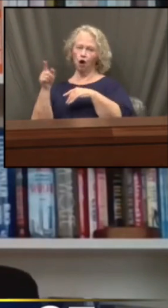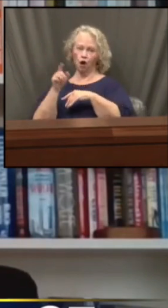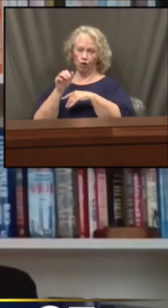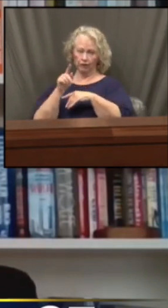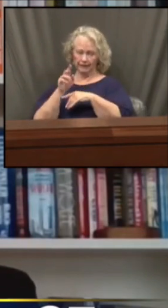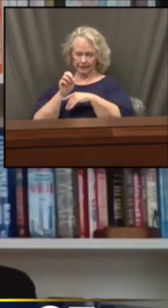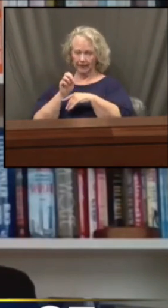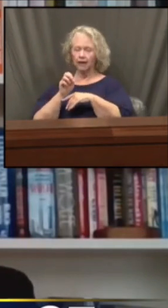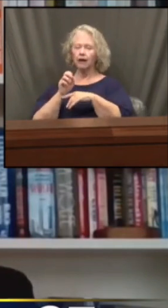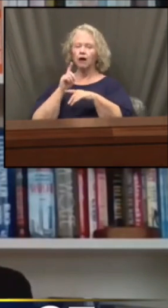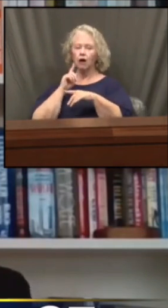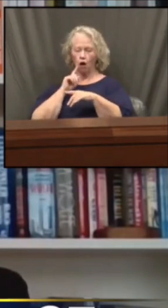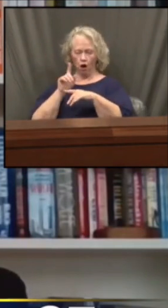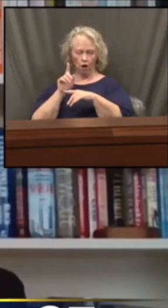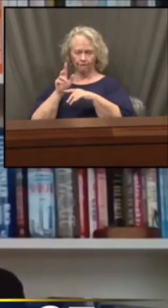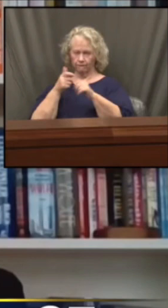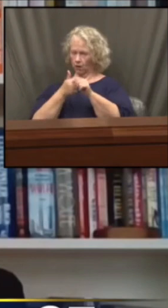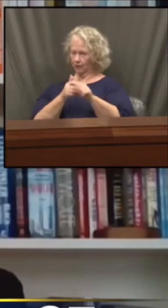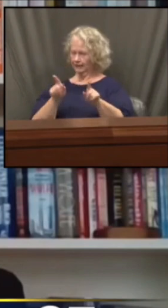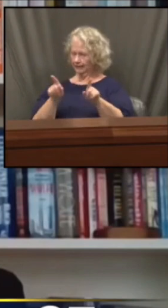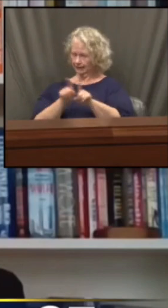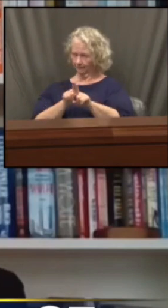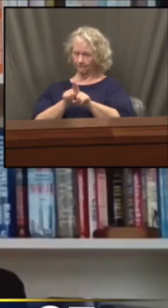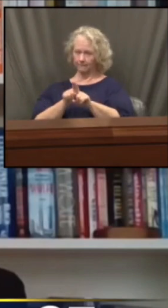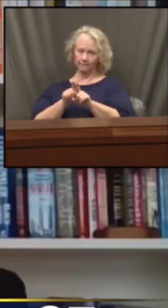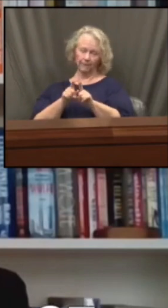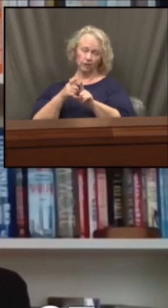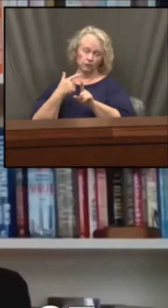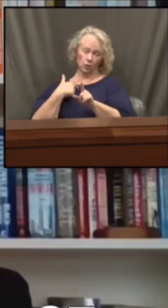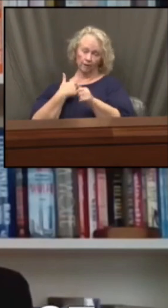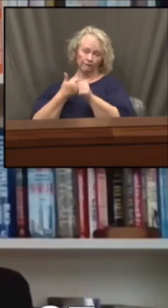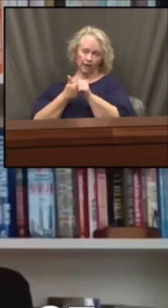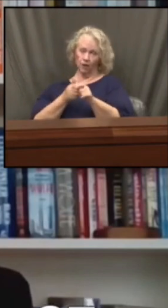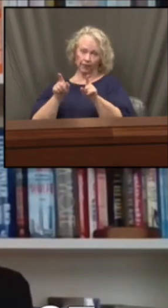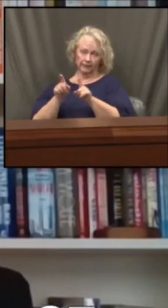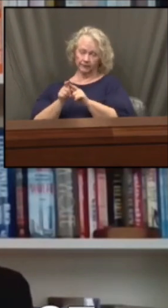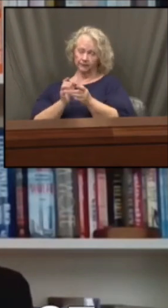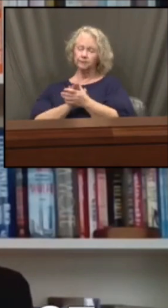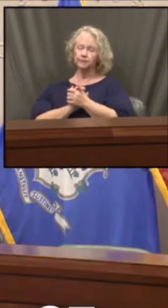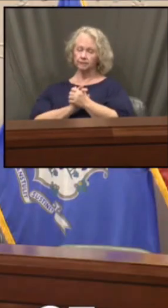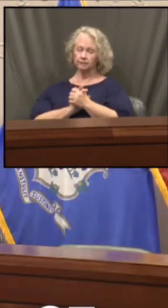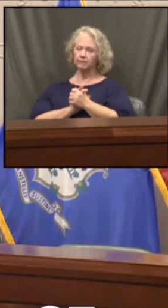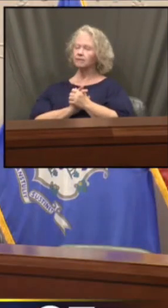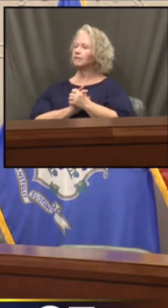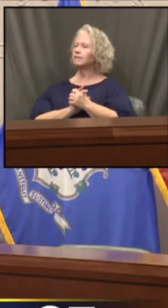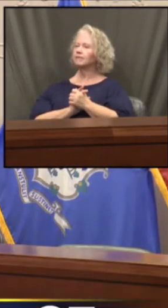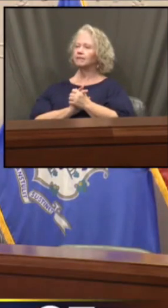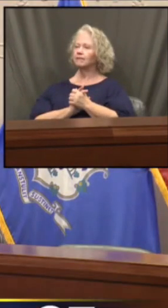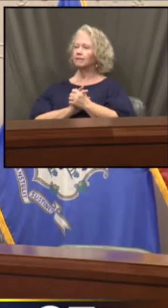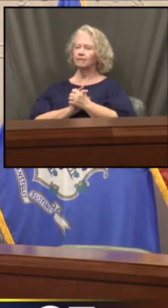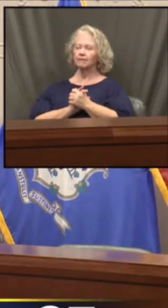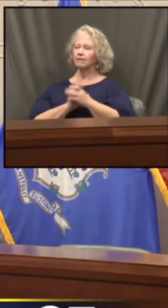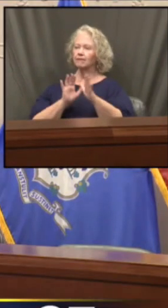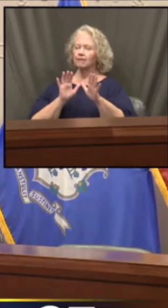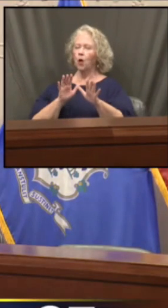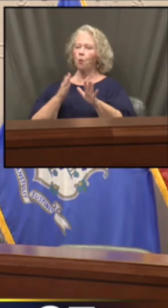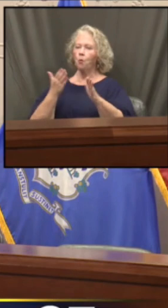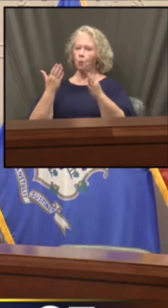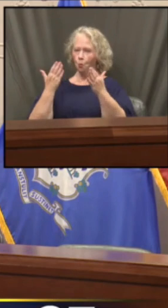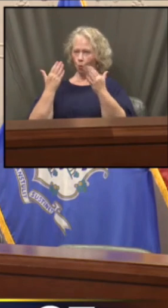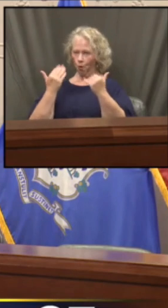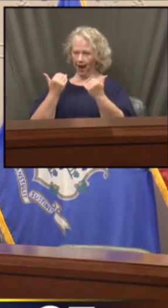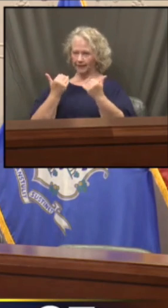their vaccine mandates. And so that's where the governor's office landed. But I'd like to know